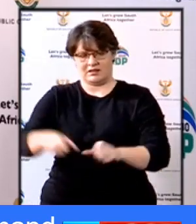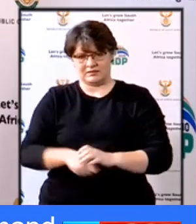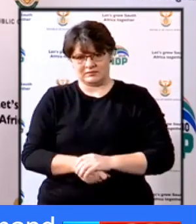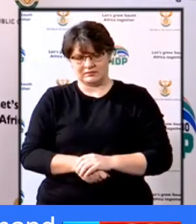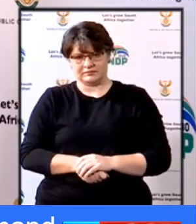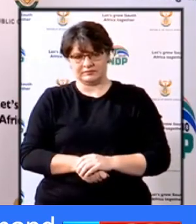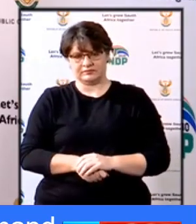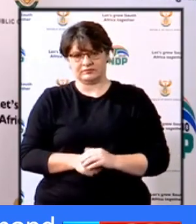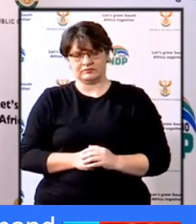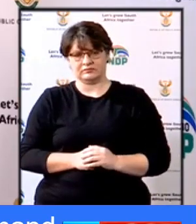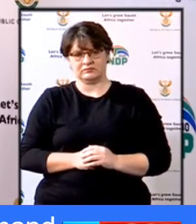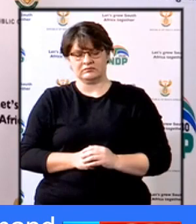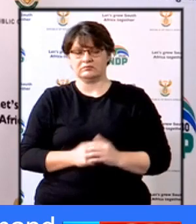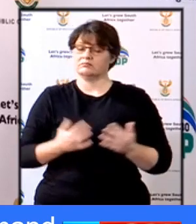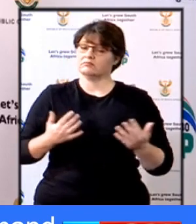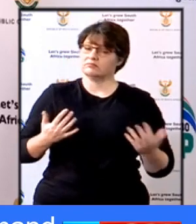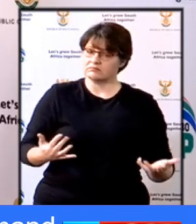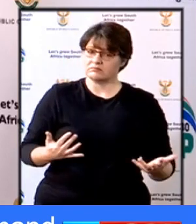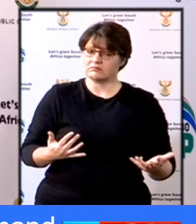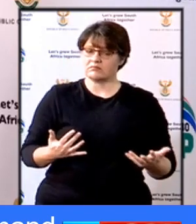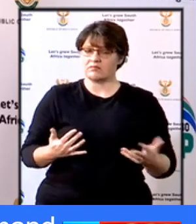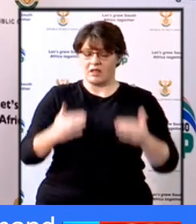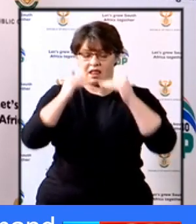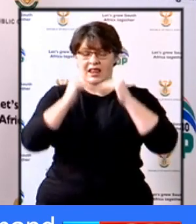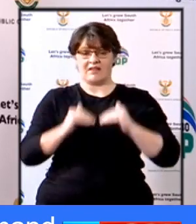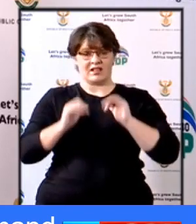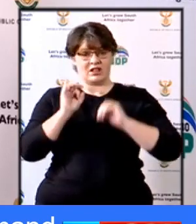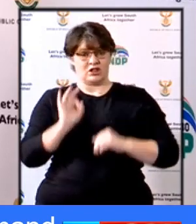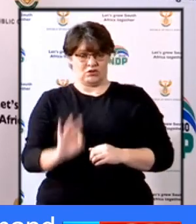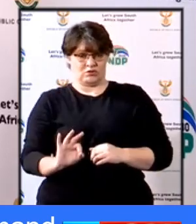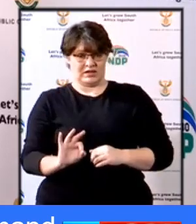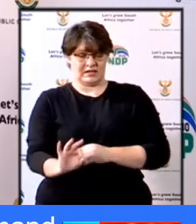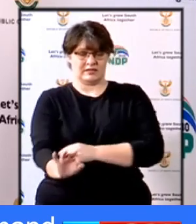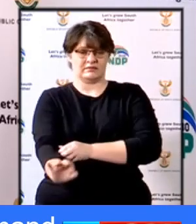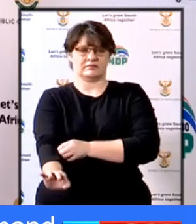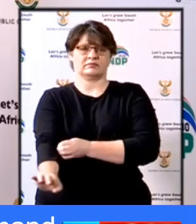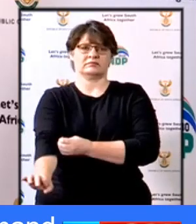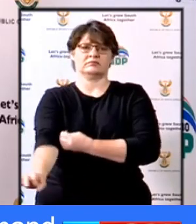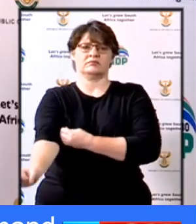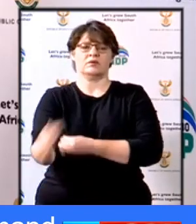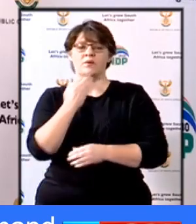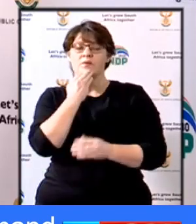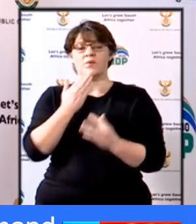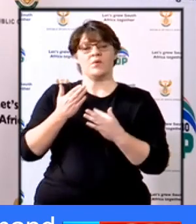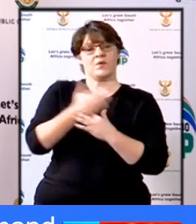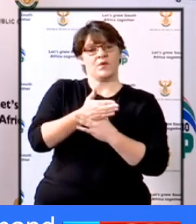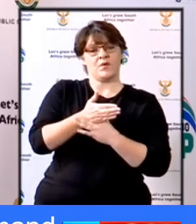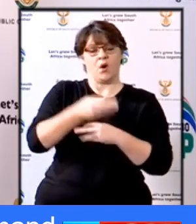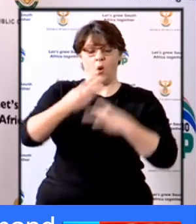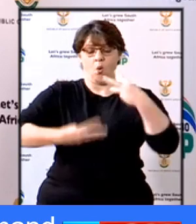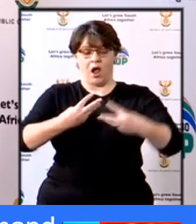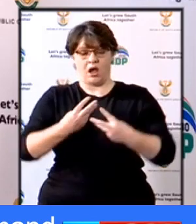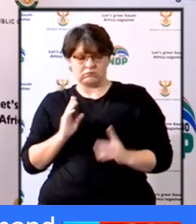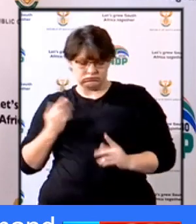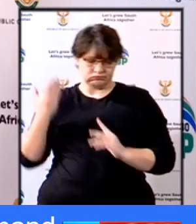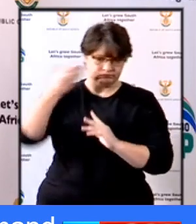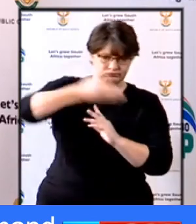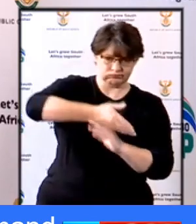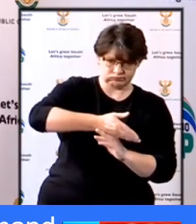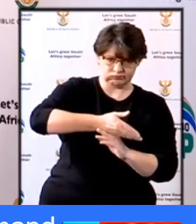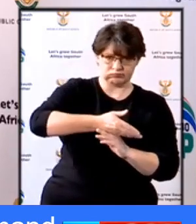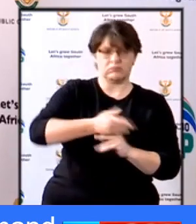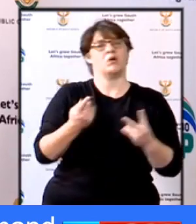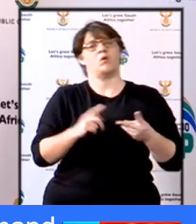Consequently, at this alert level, everyone who enters a workplace,